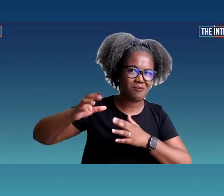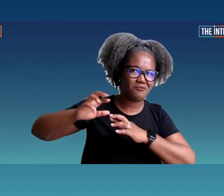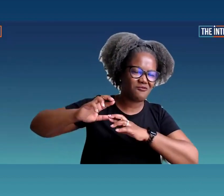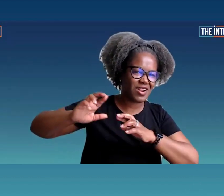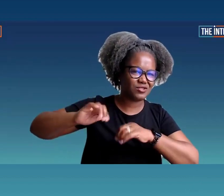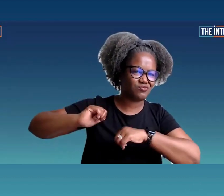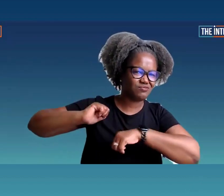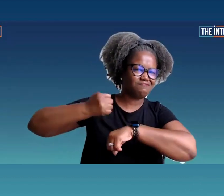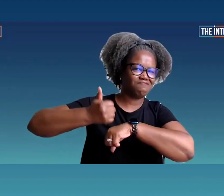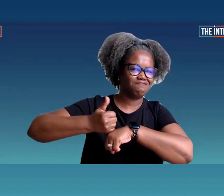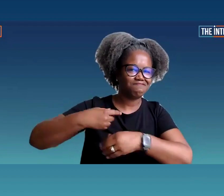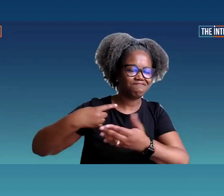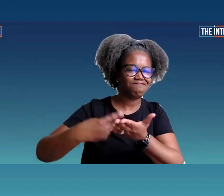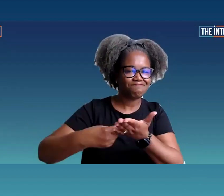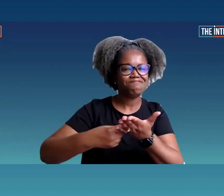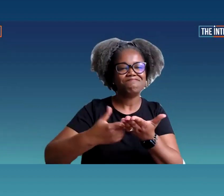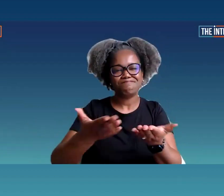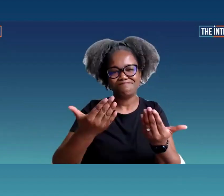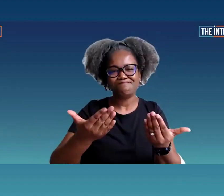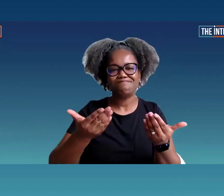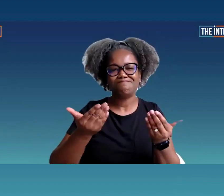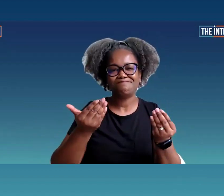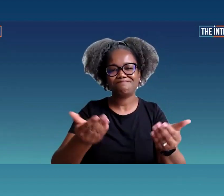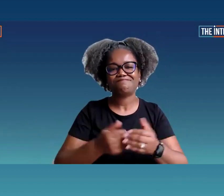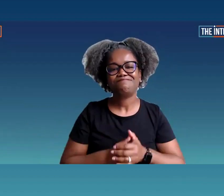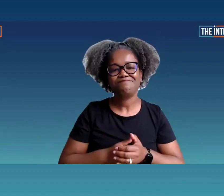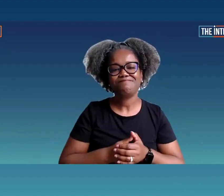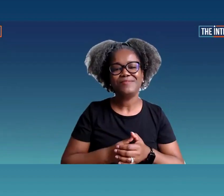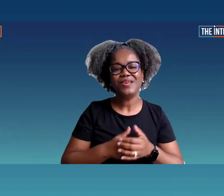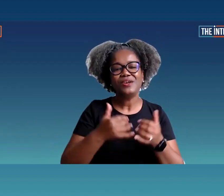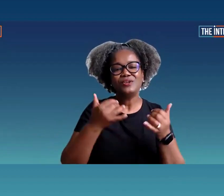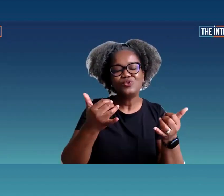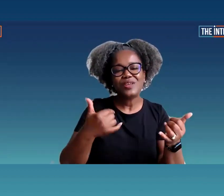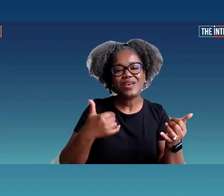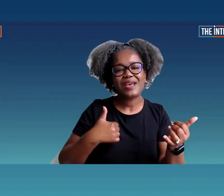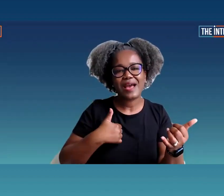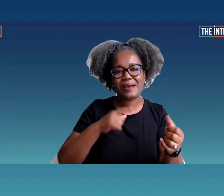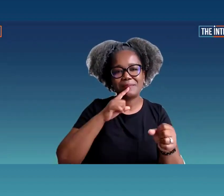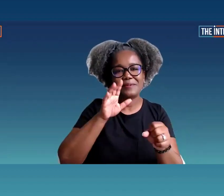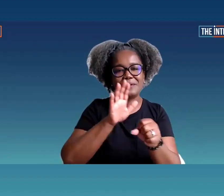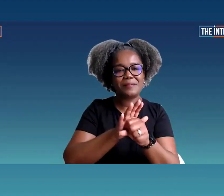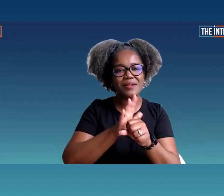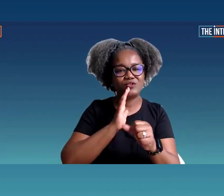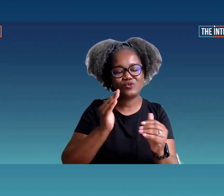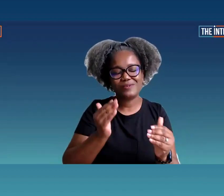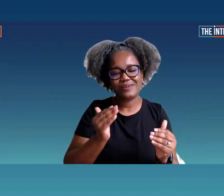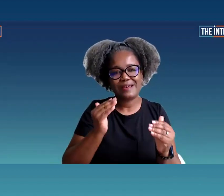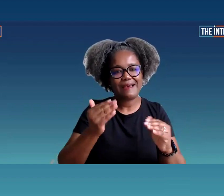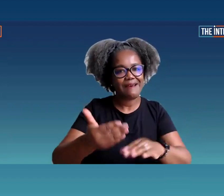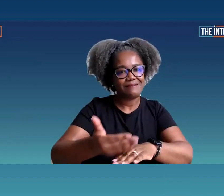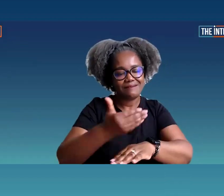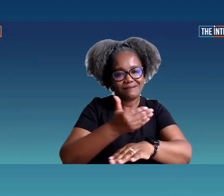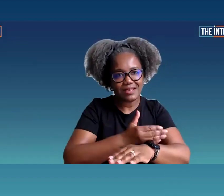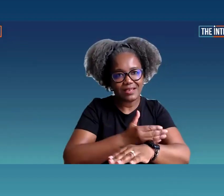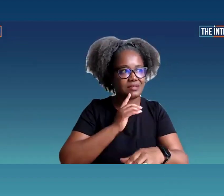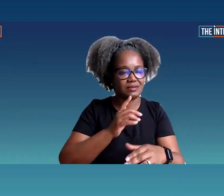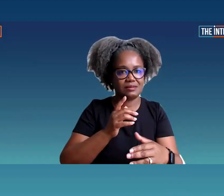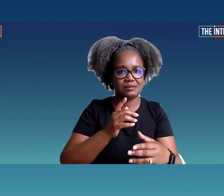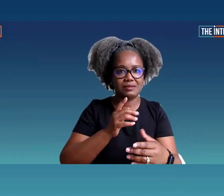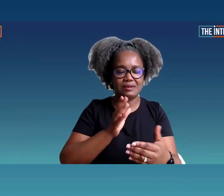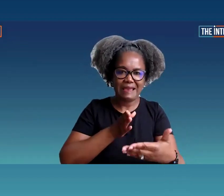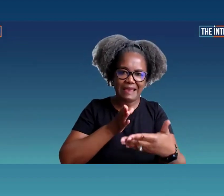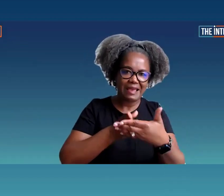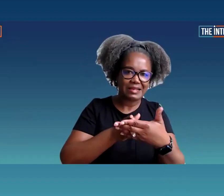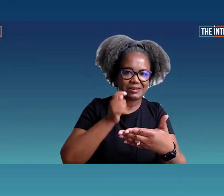dedicated to advancing anti-racist health systems through the use of data strategies. First, I